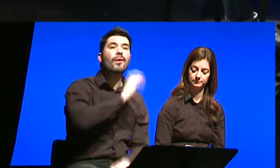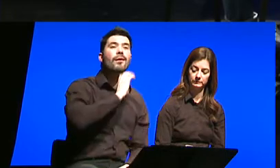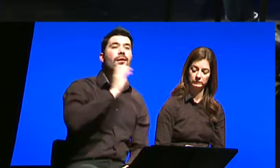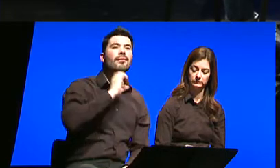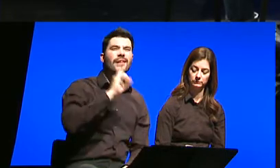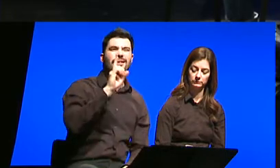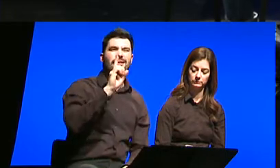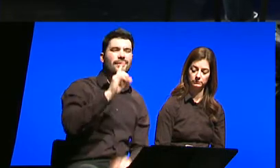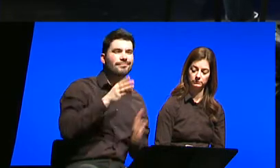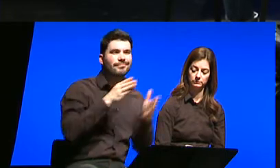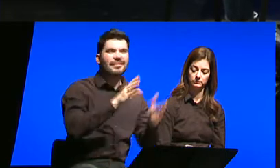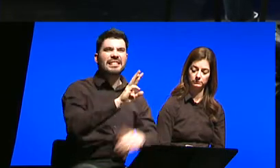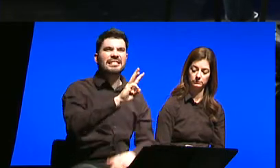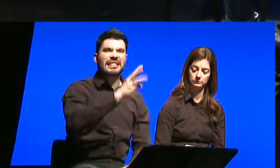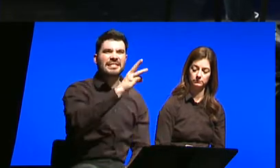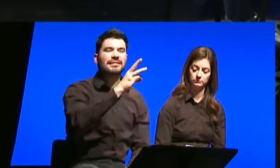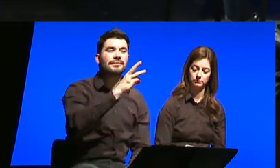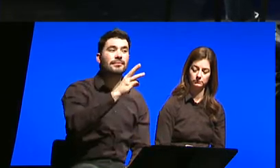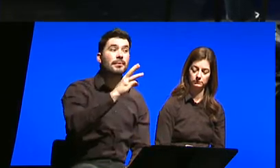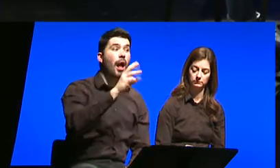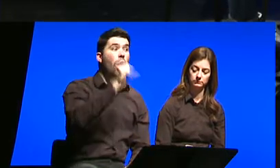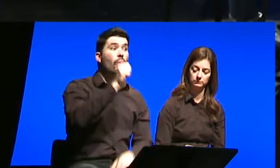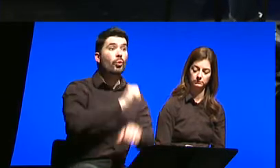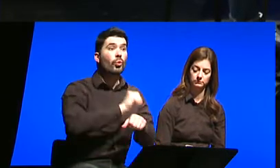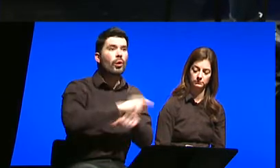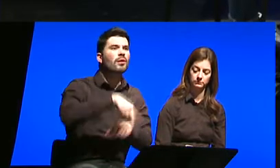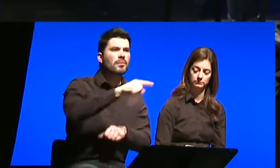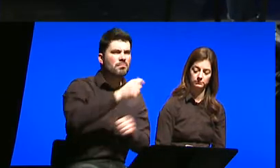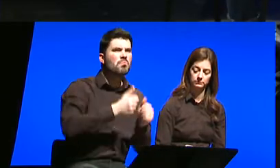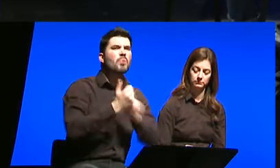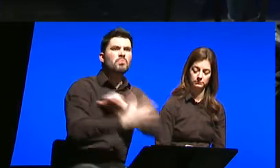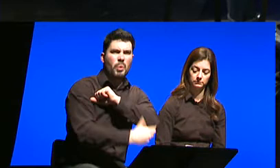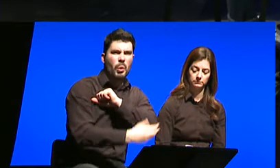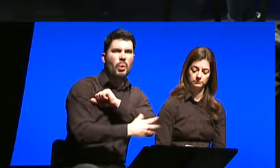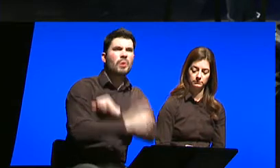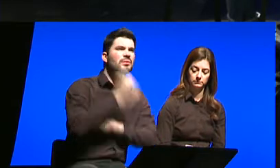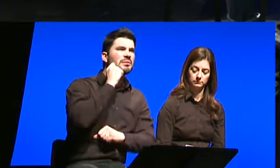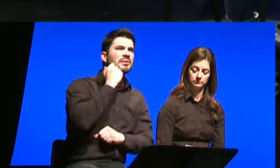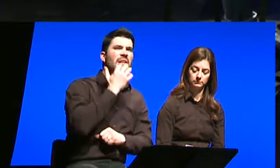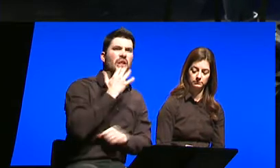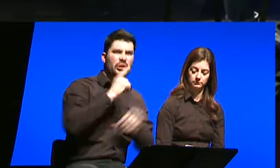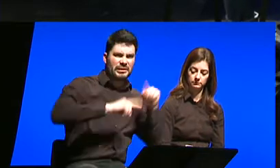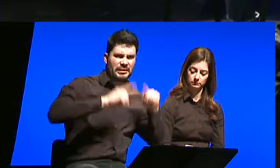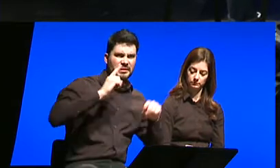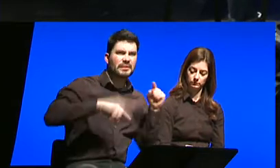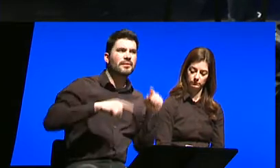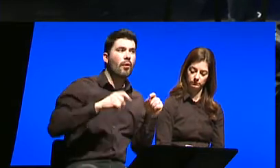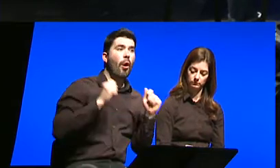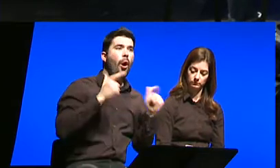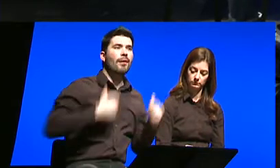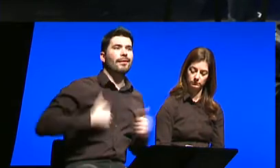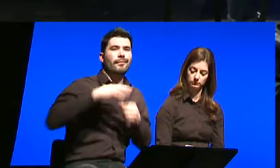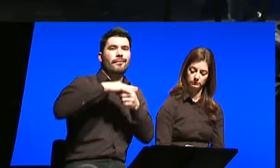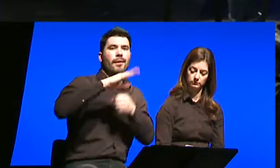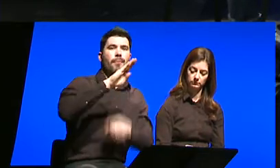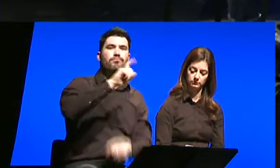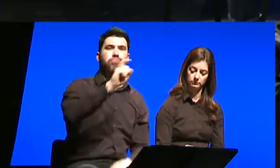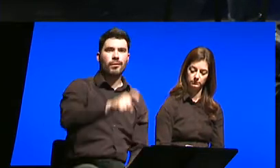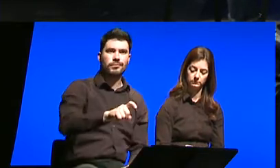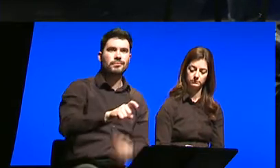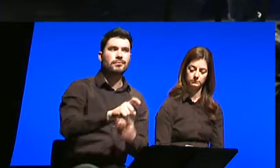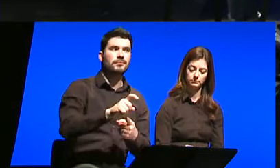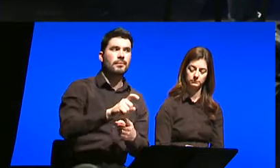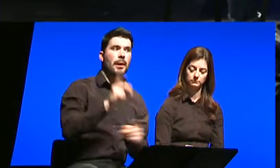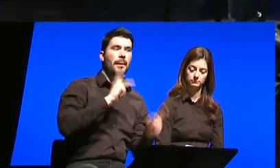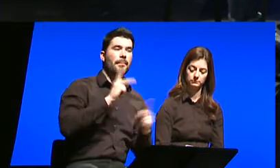Avenue. The employees are mostly poor, mostly of color, and all from the Bronx. The people of color